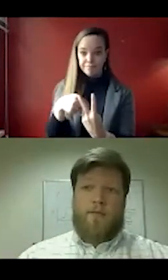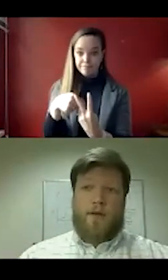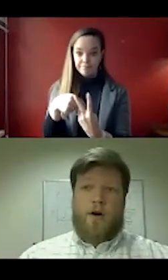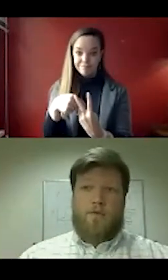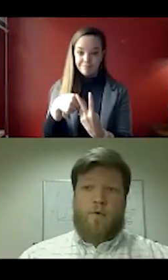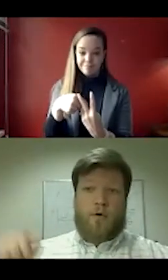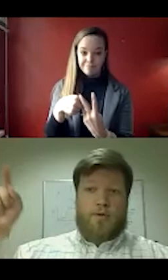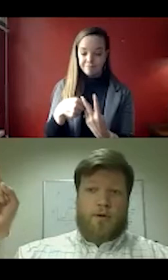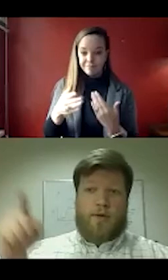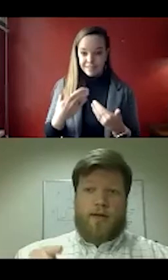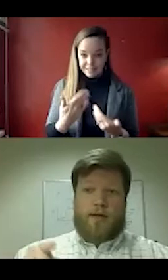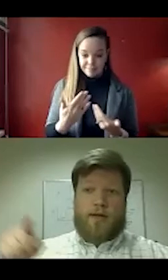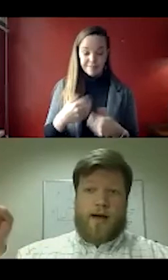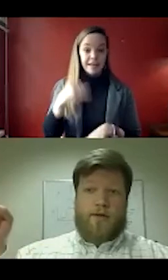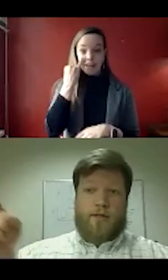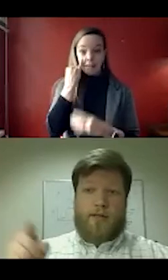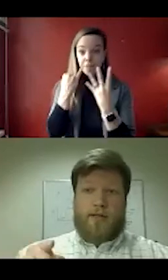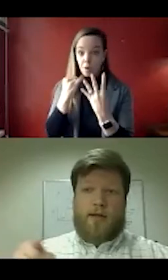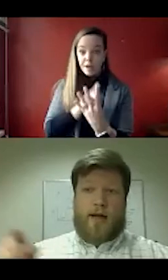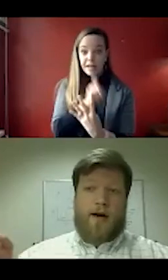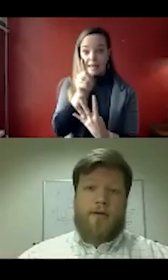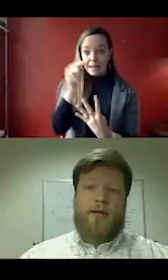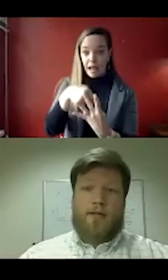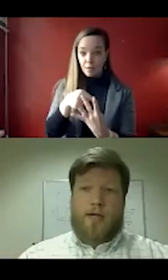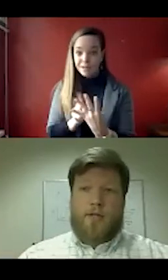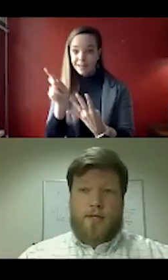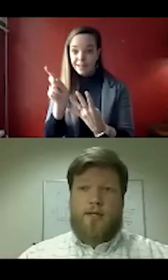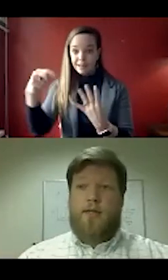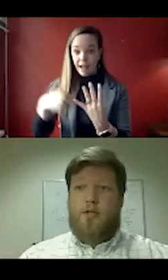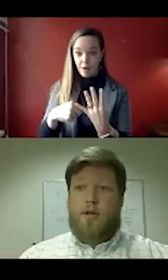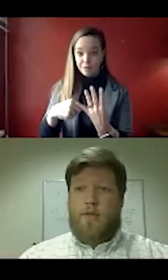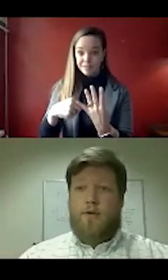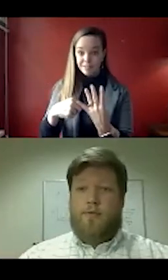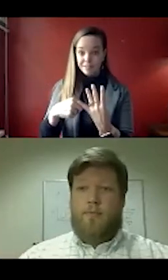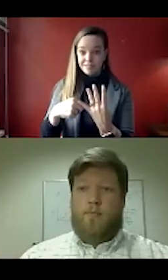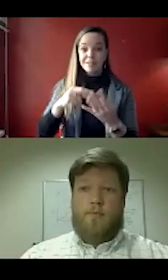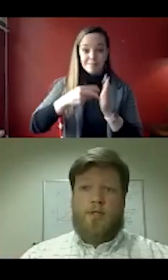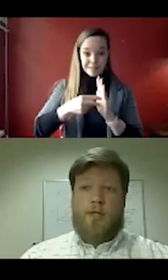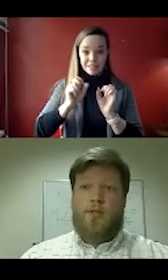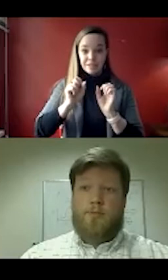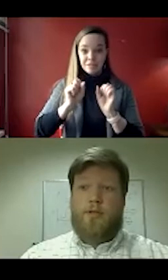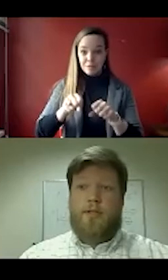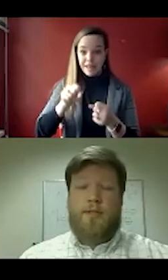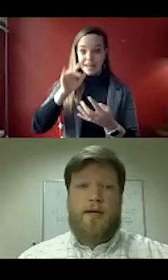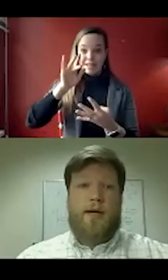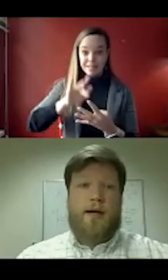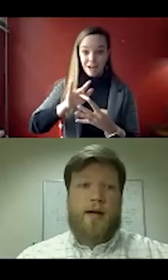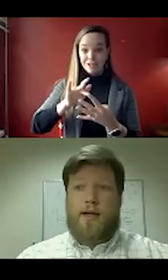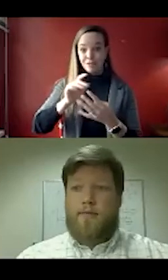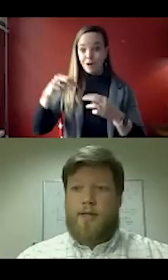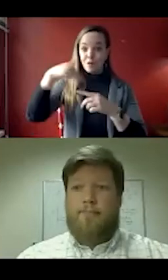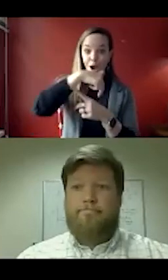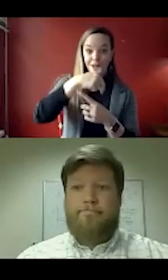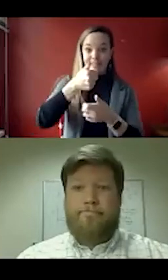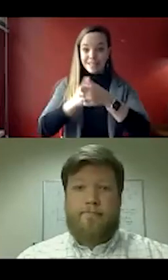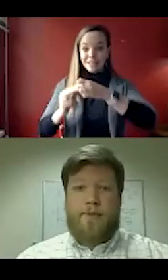If there are 4, you can go in, out, touching each of those bridges at any